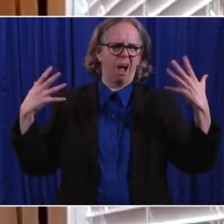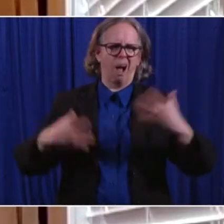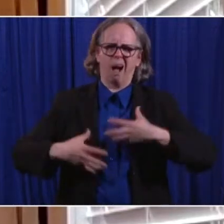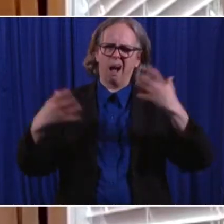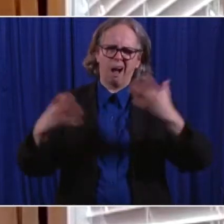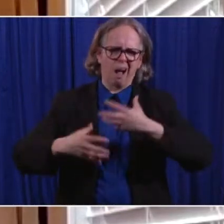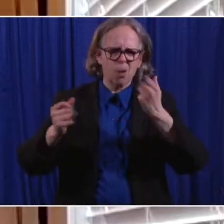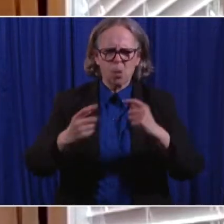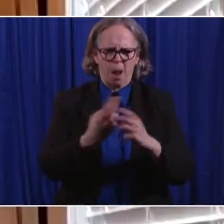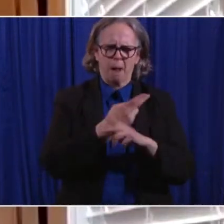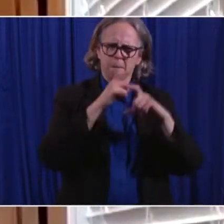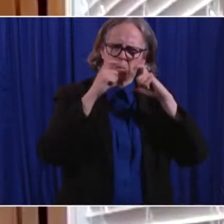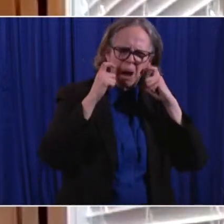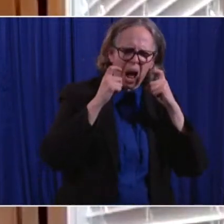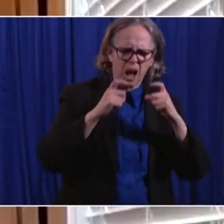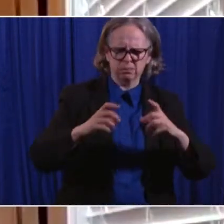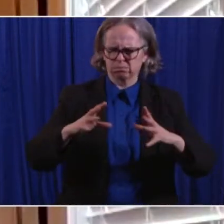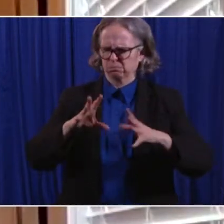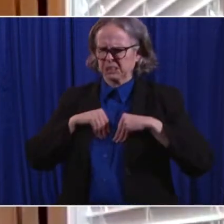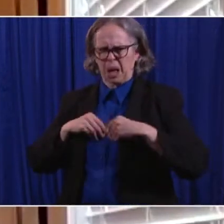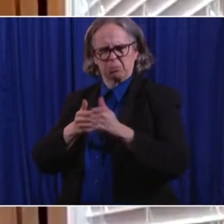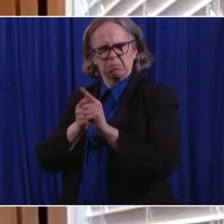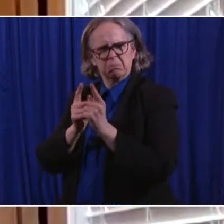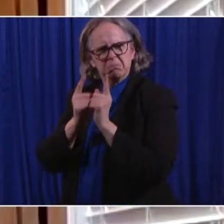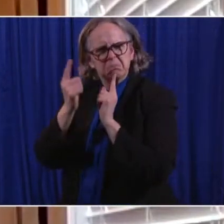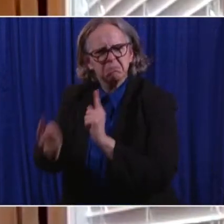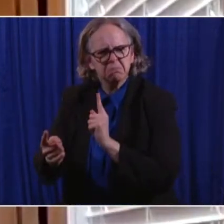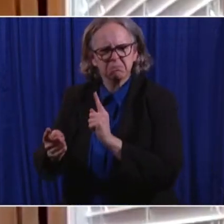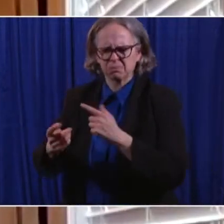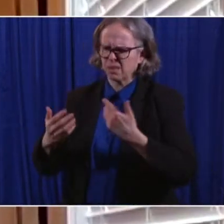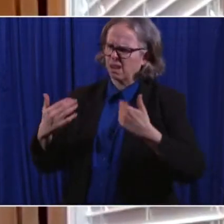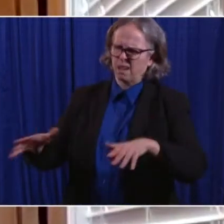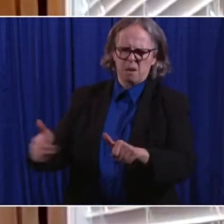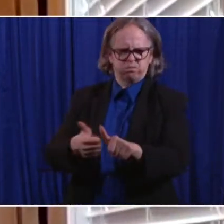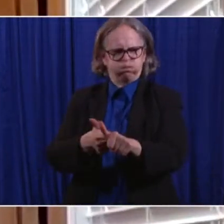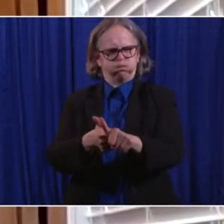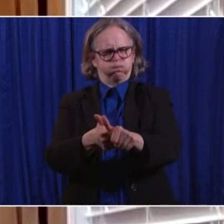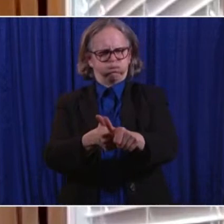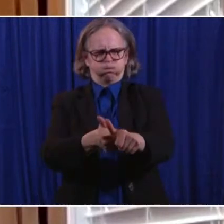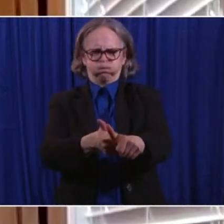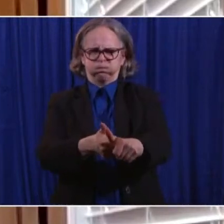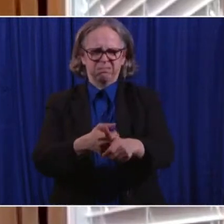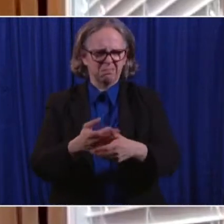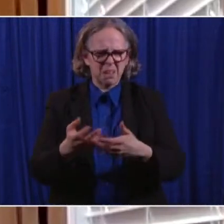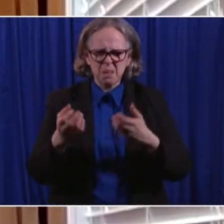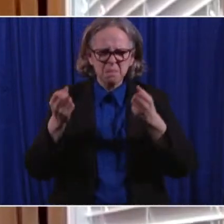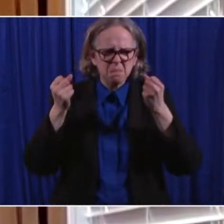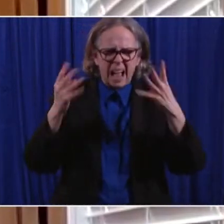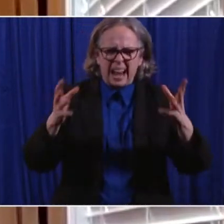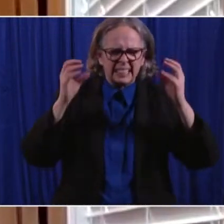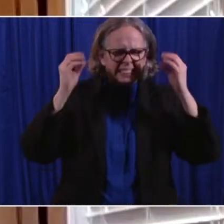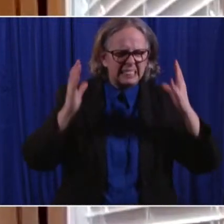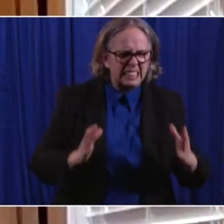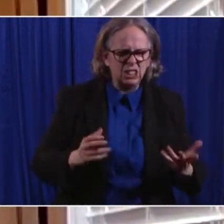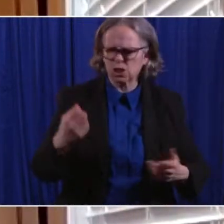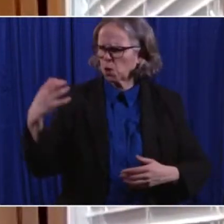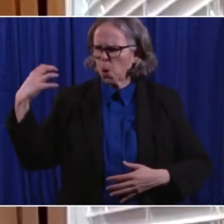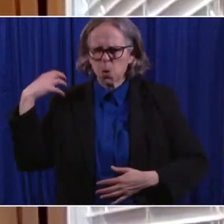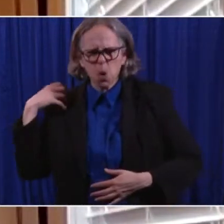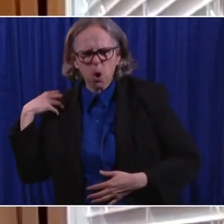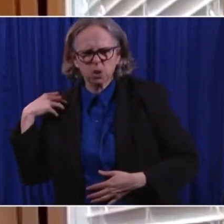distancing, and other safe practices. And because so many of our teachers, coaches, parents, and other adults